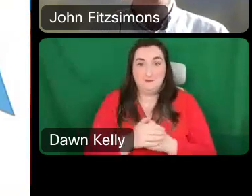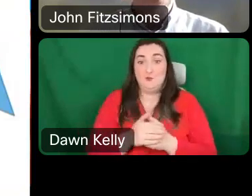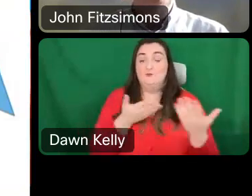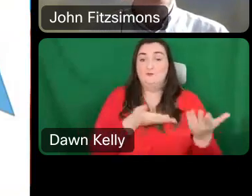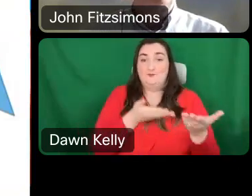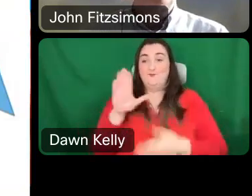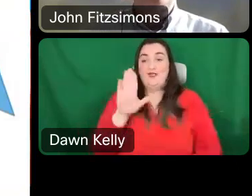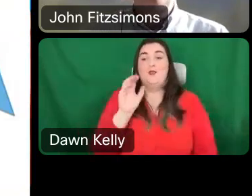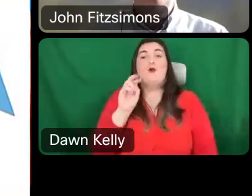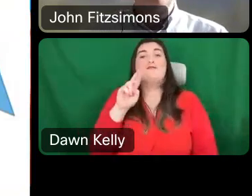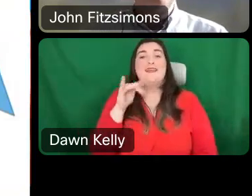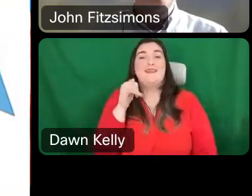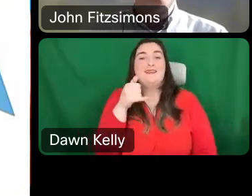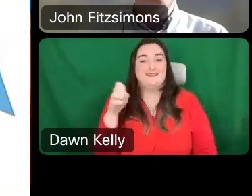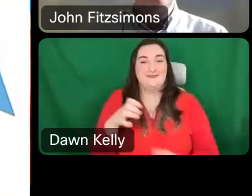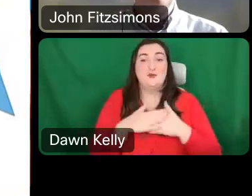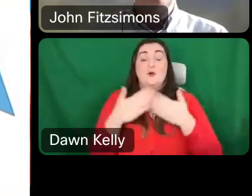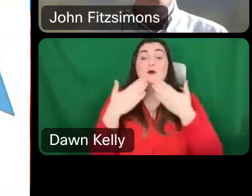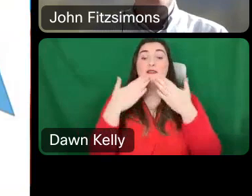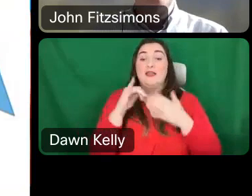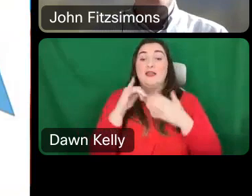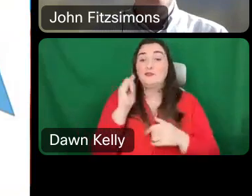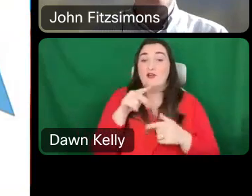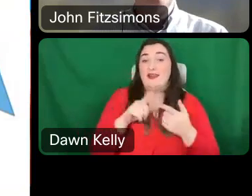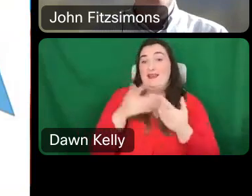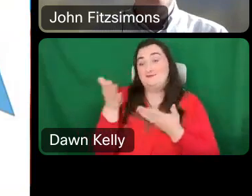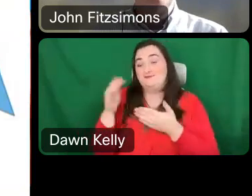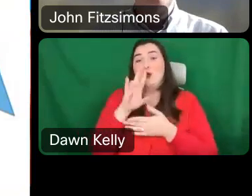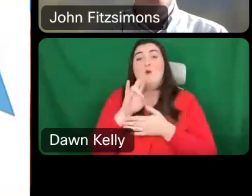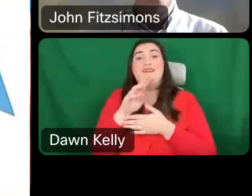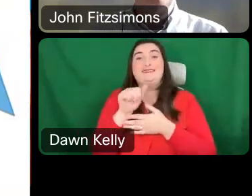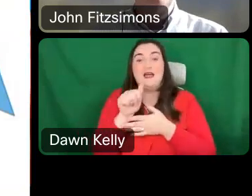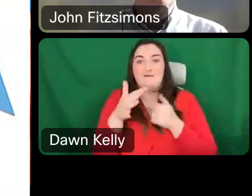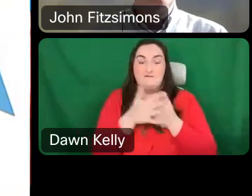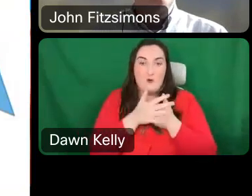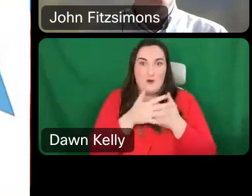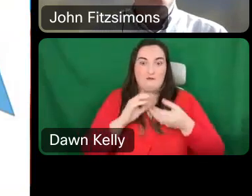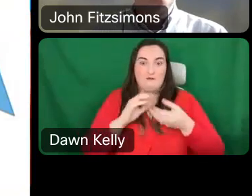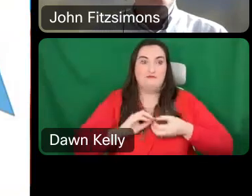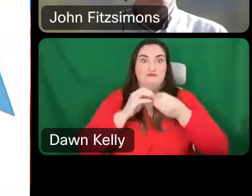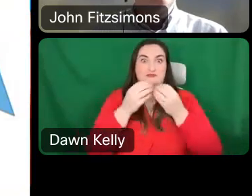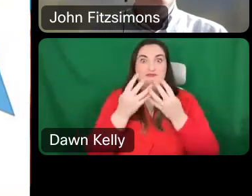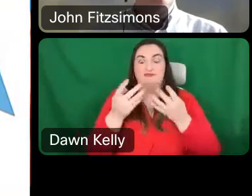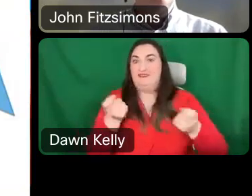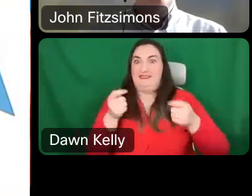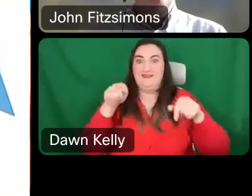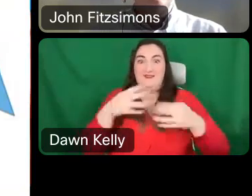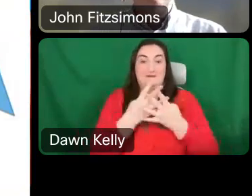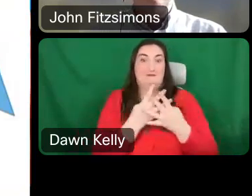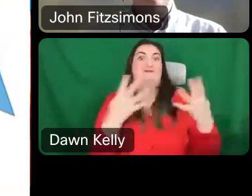you, John, and thank you to you and Juanita for facilitating this vast panel of colleagues